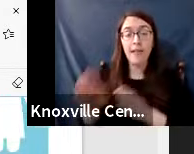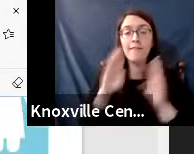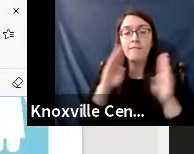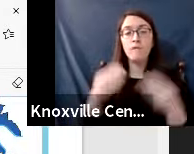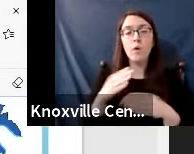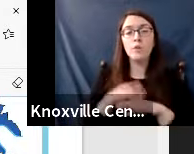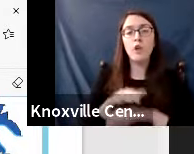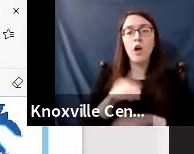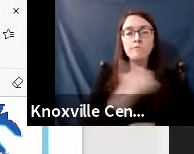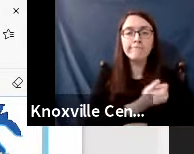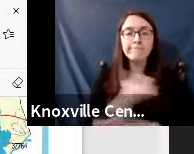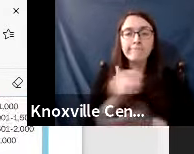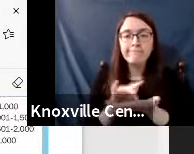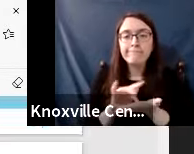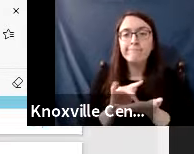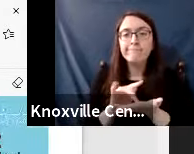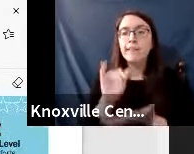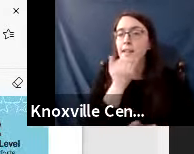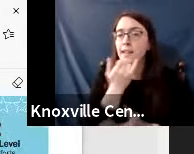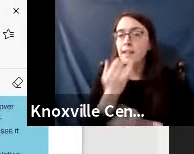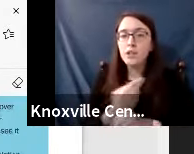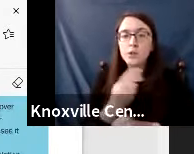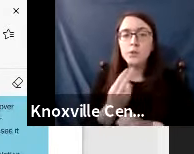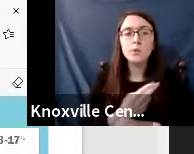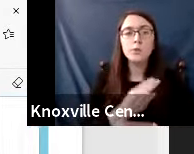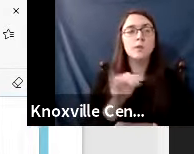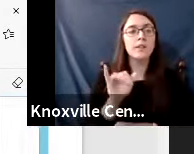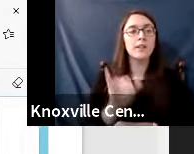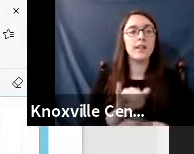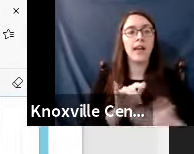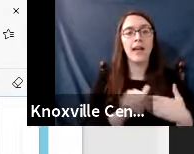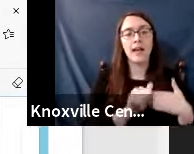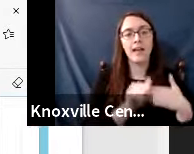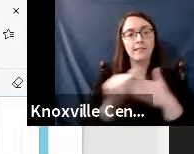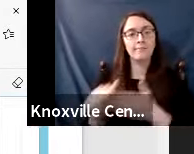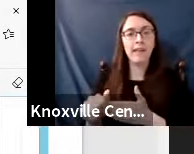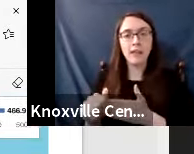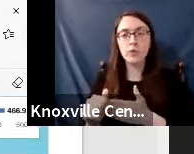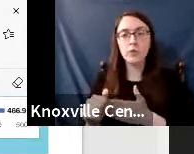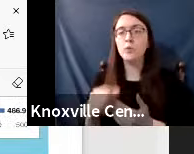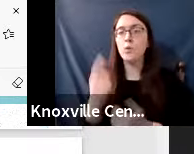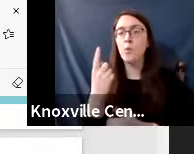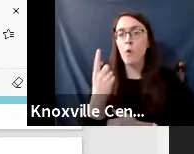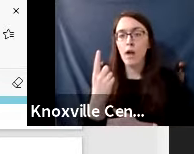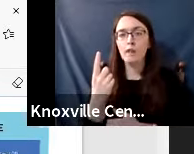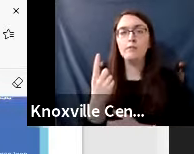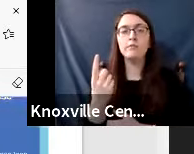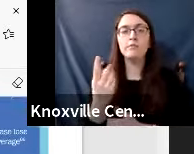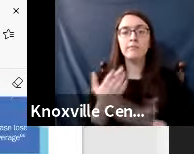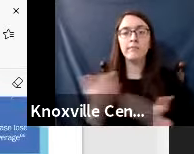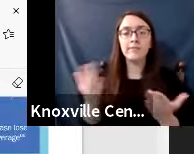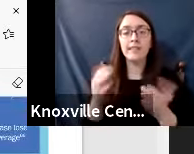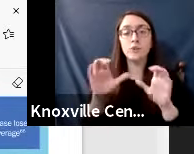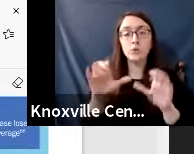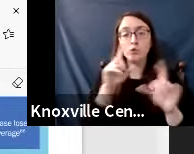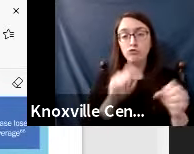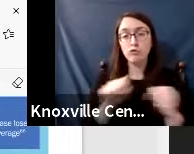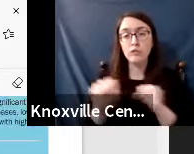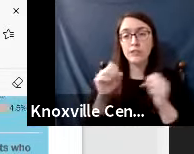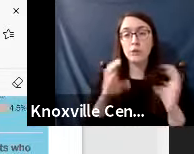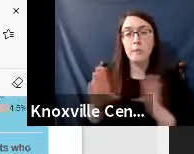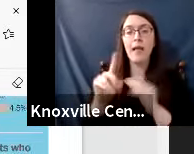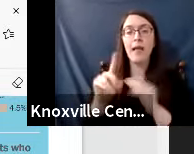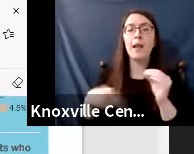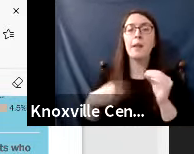came the All for Knox movement, and that is now specifically doing a strategic plan around substance